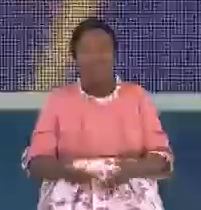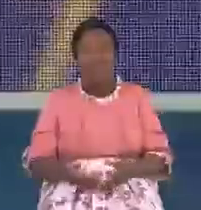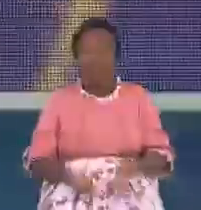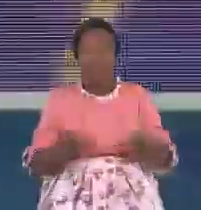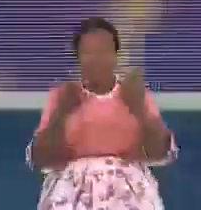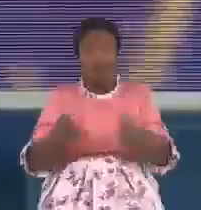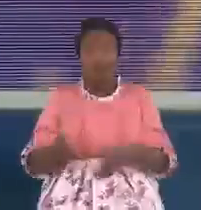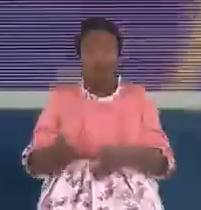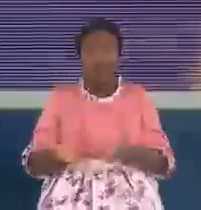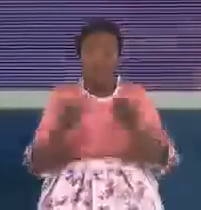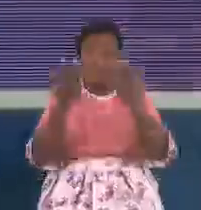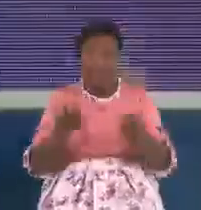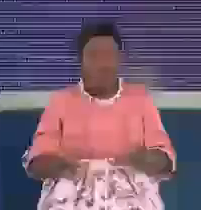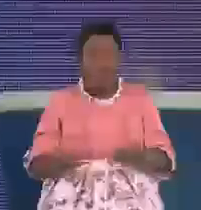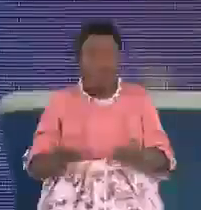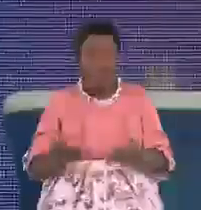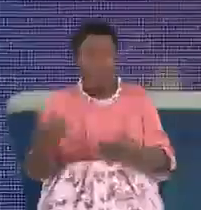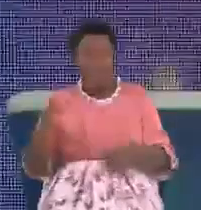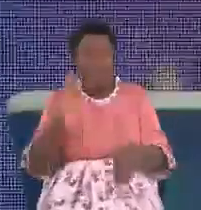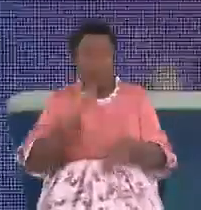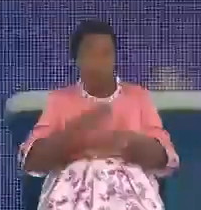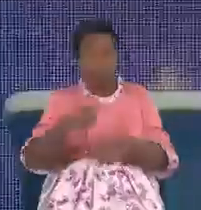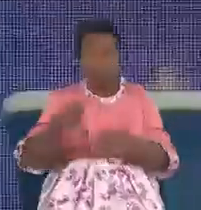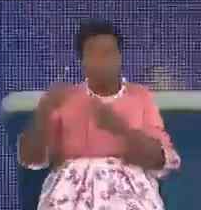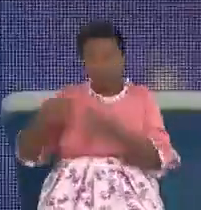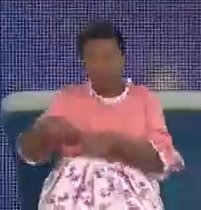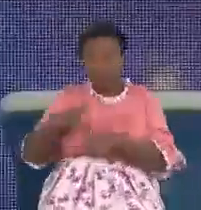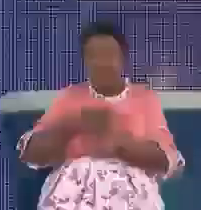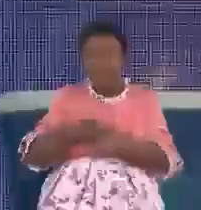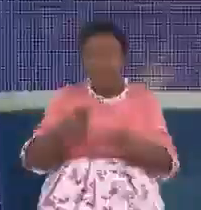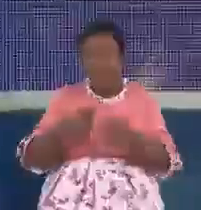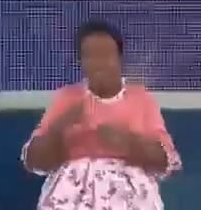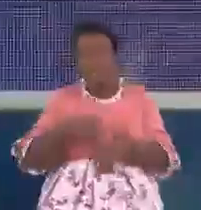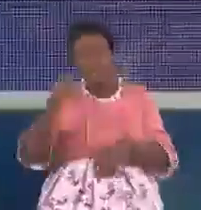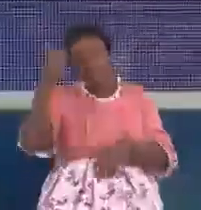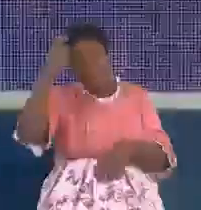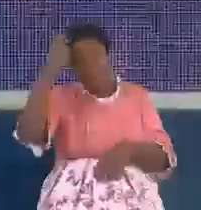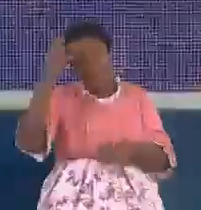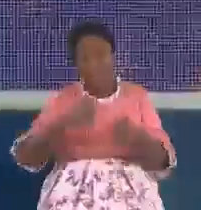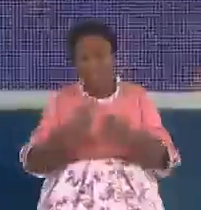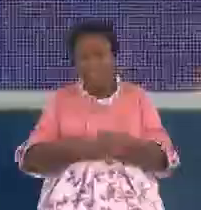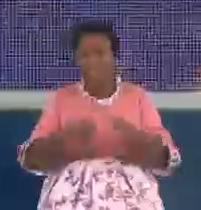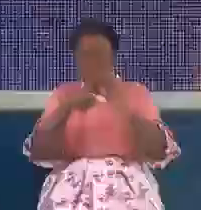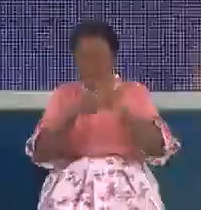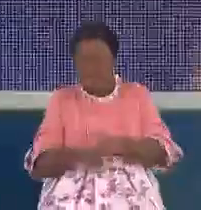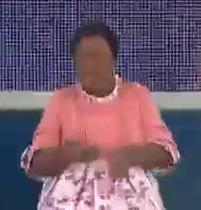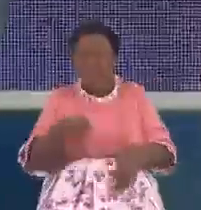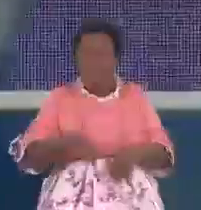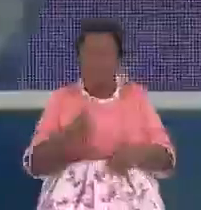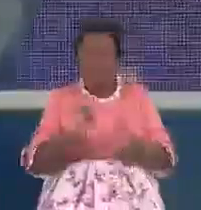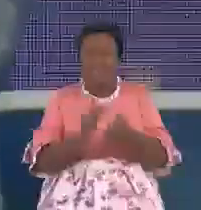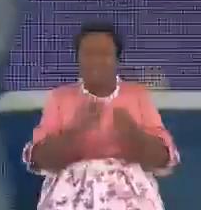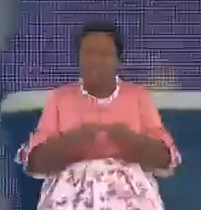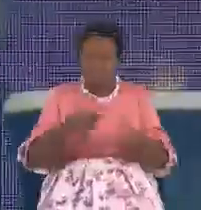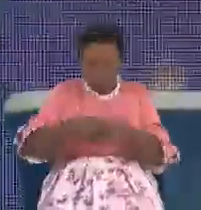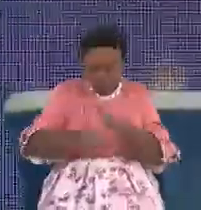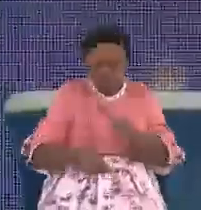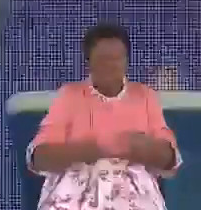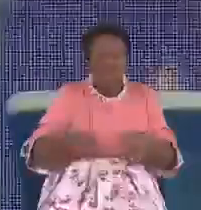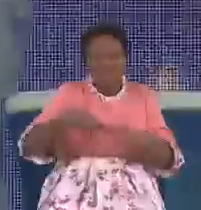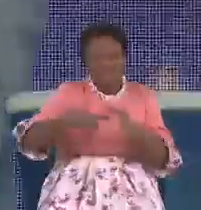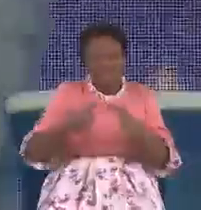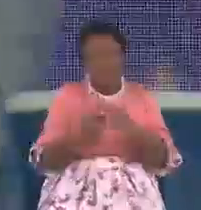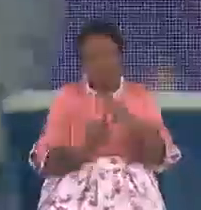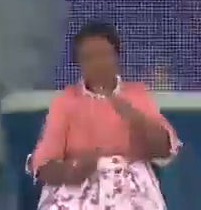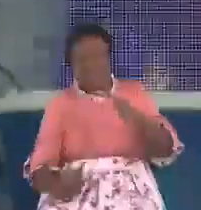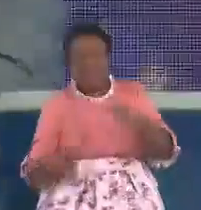that is pressing you down almost want you to sink into the earth and then you want